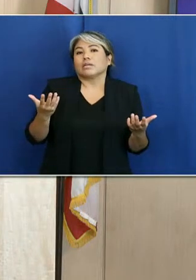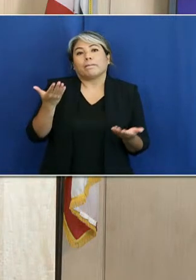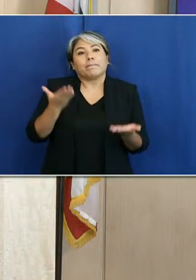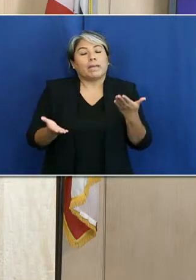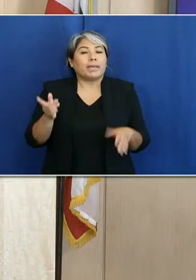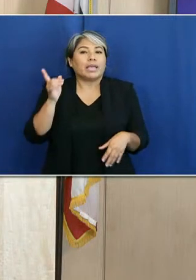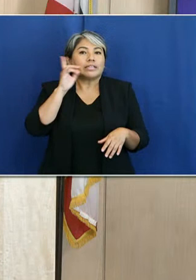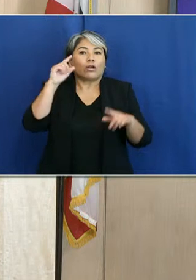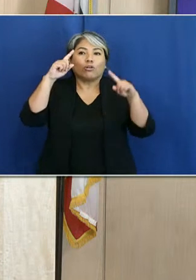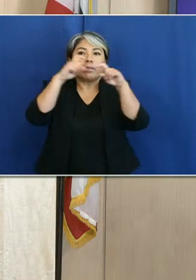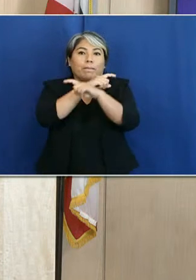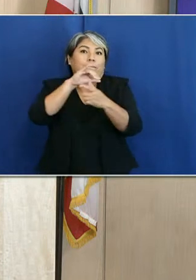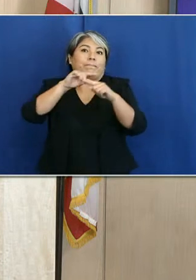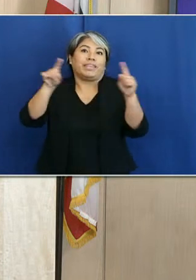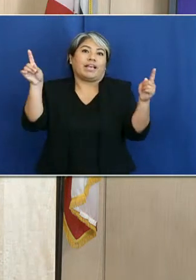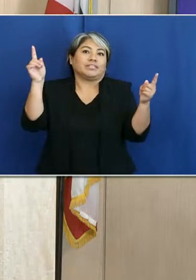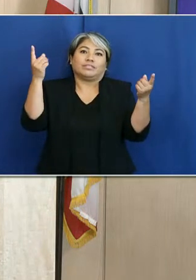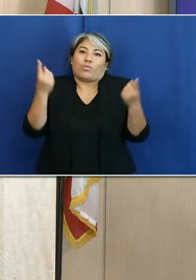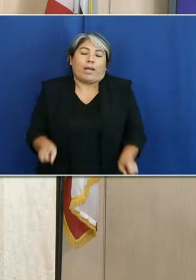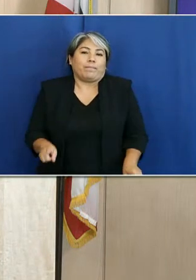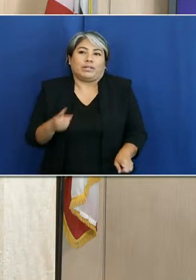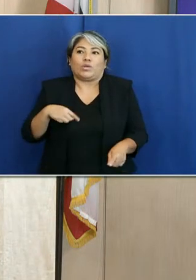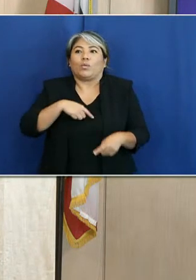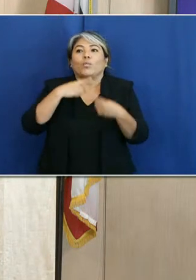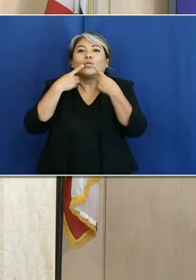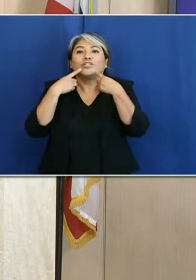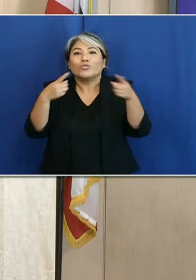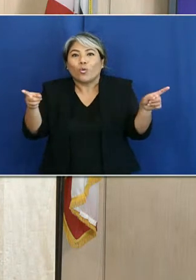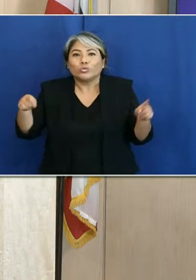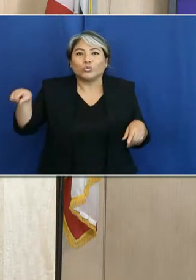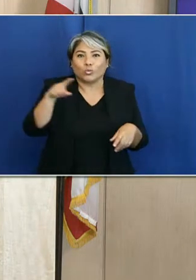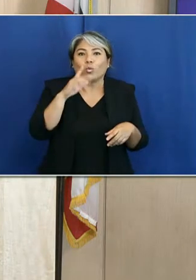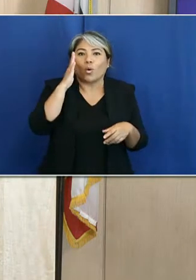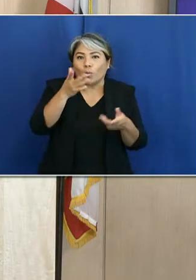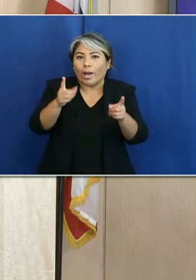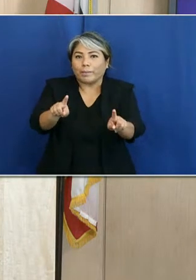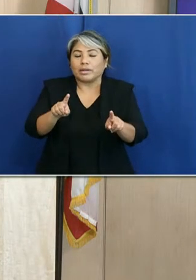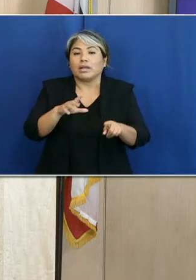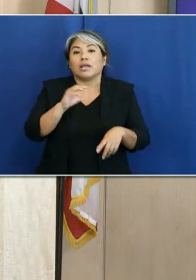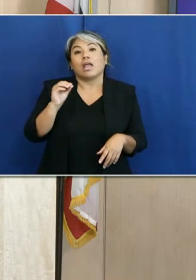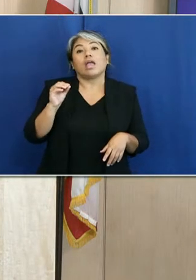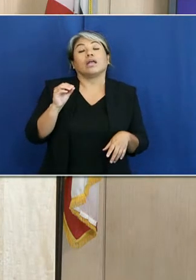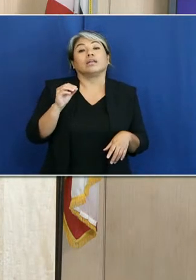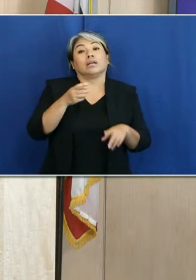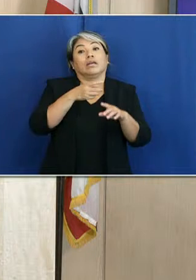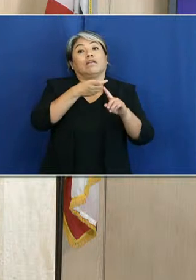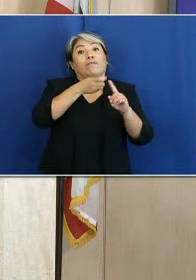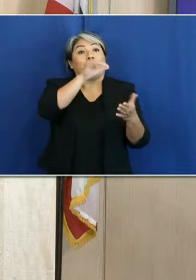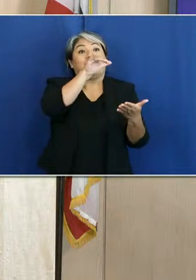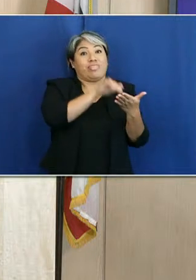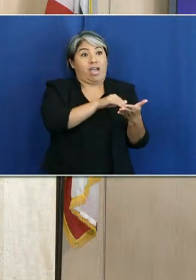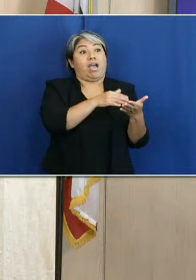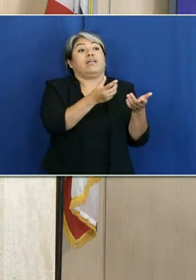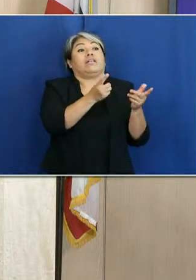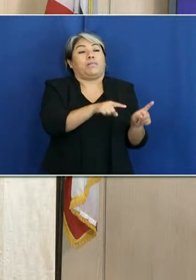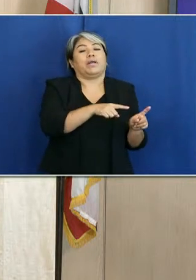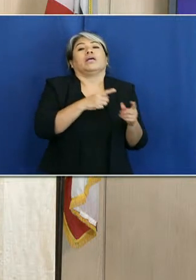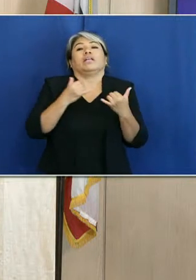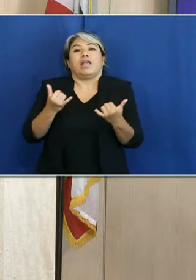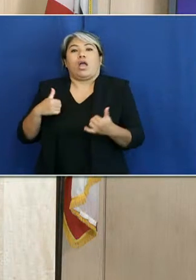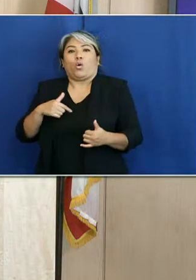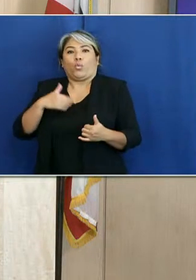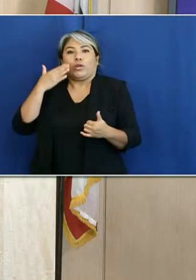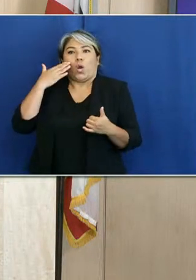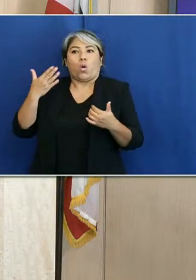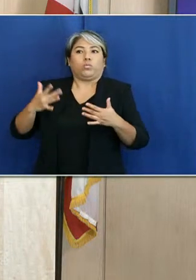might sound complicated, but that's what happened. That's what we told you was going to happen. And as of a result of that happening, we now know